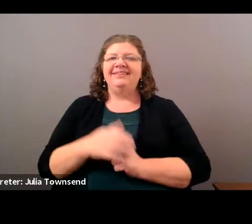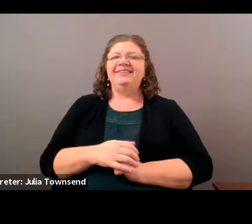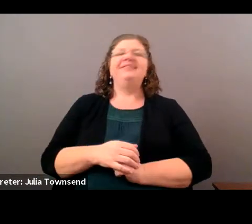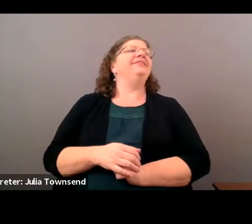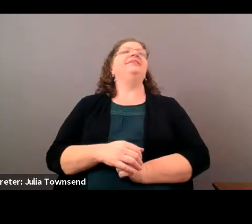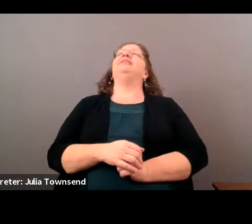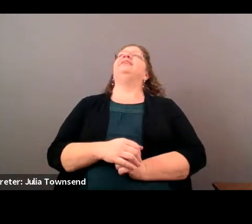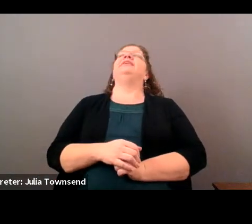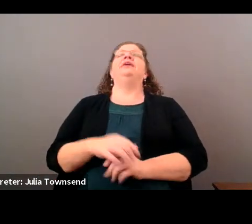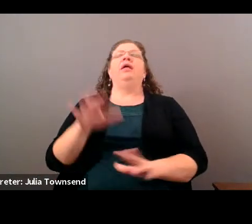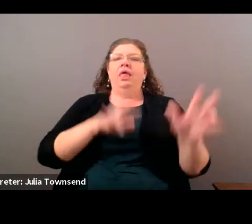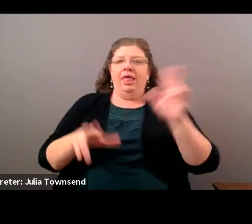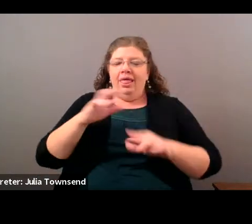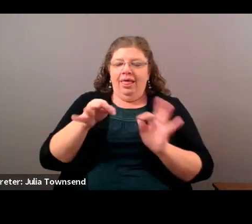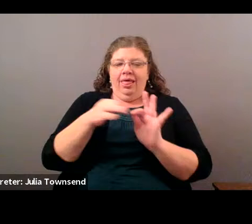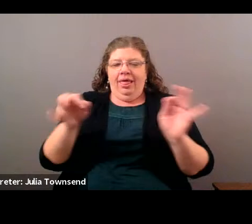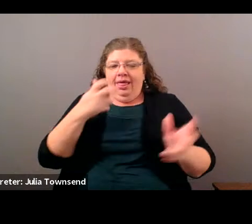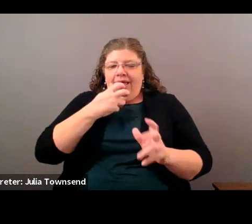Say what?